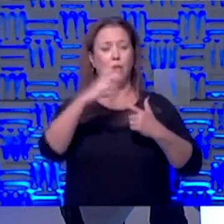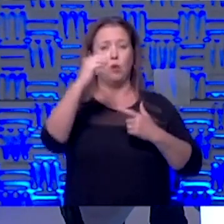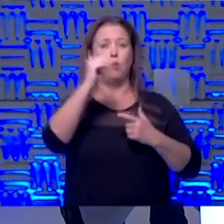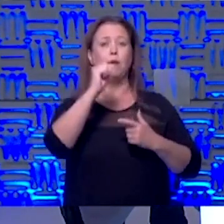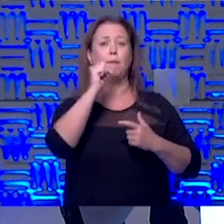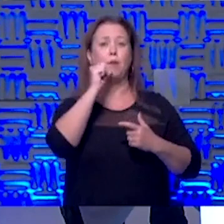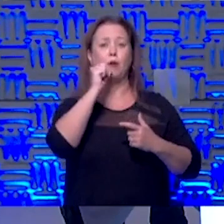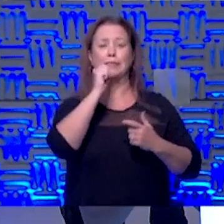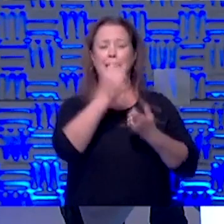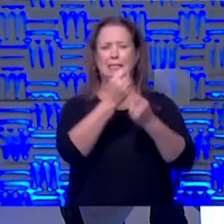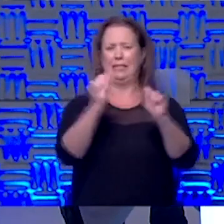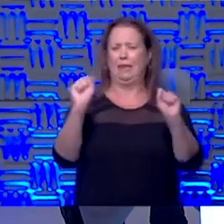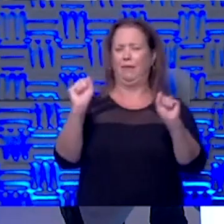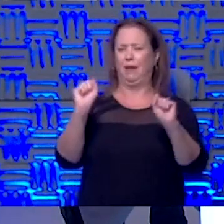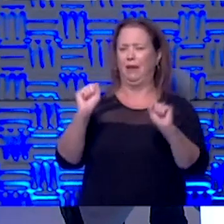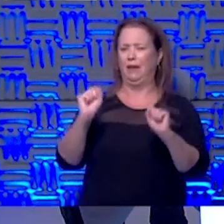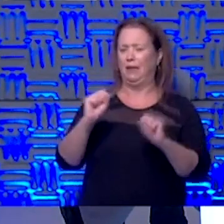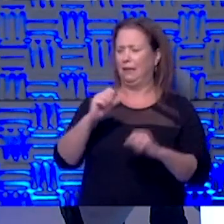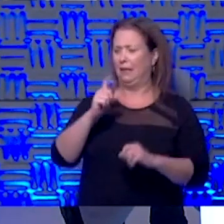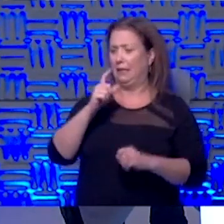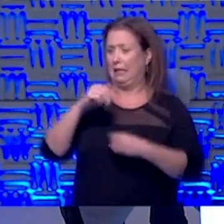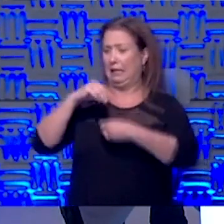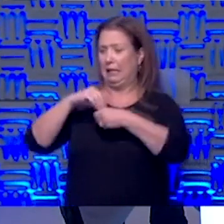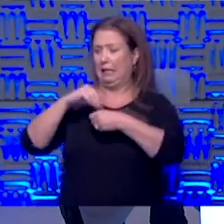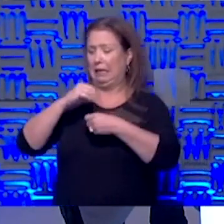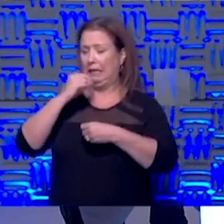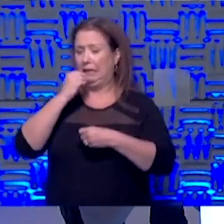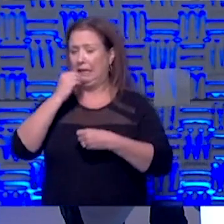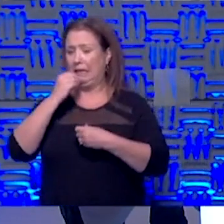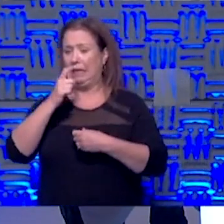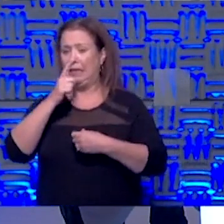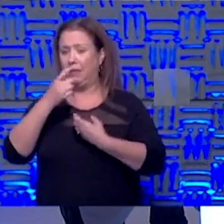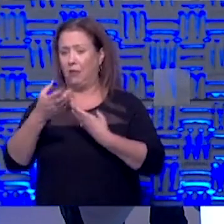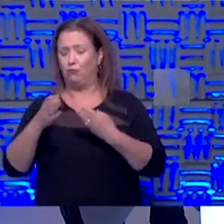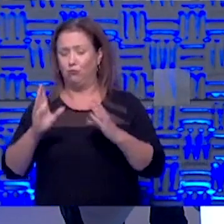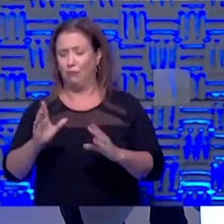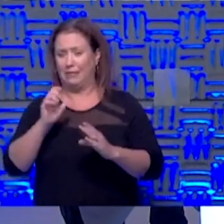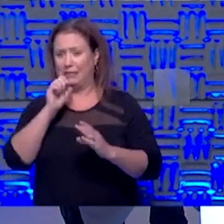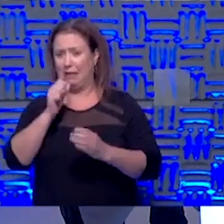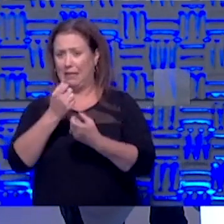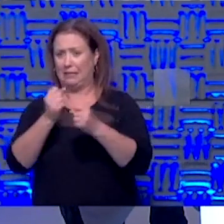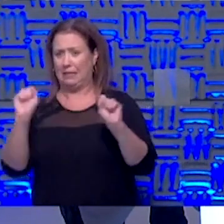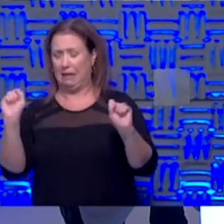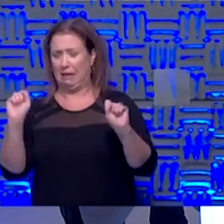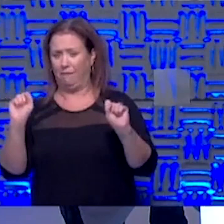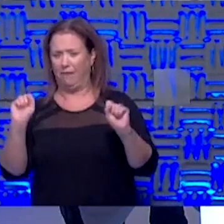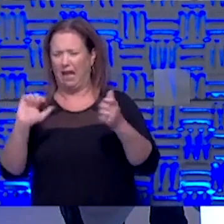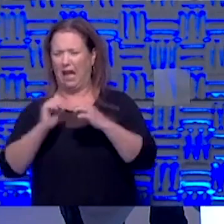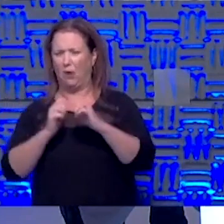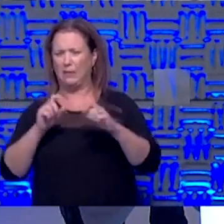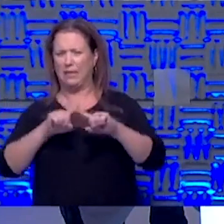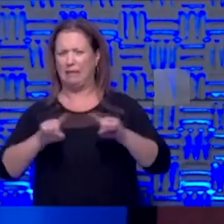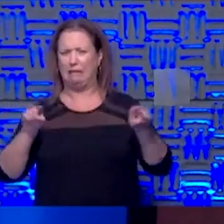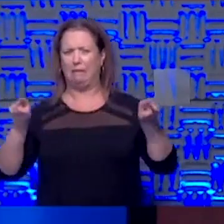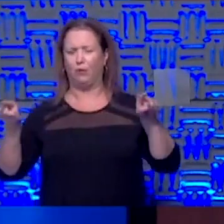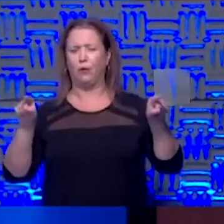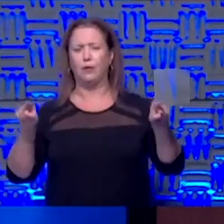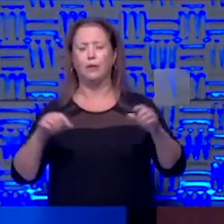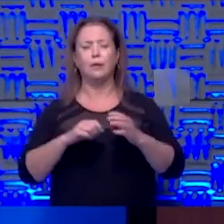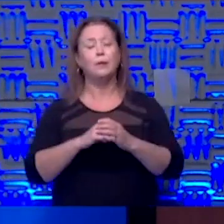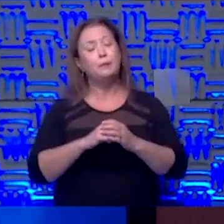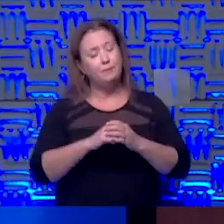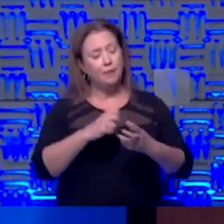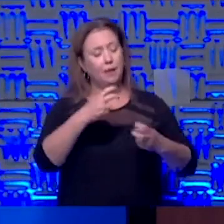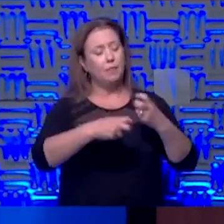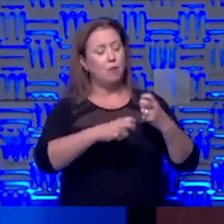not safe. How is eating in the lunchroom any different? Oh, that's a great question. That's a great question. And I'm going to say, the problem with the restaurants